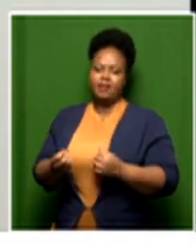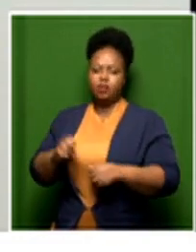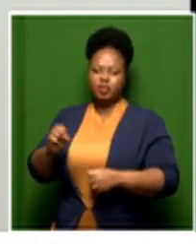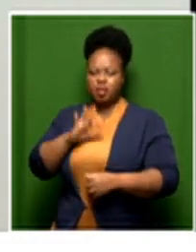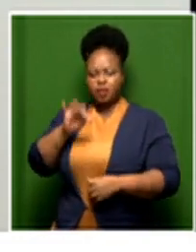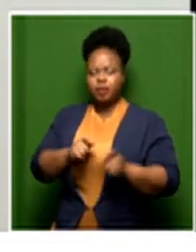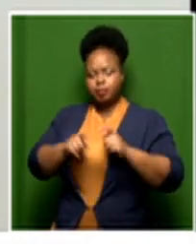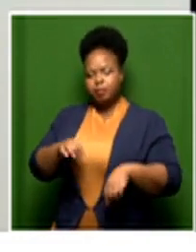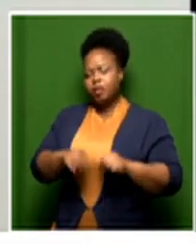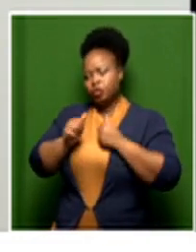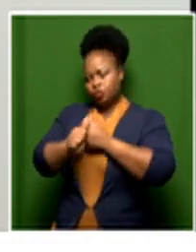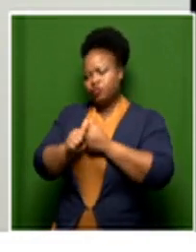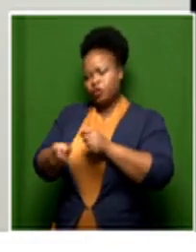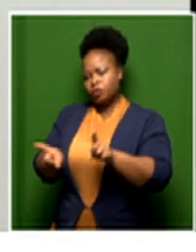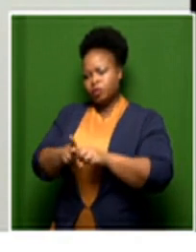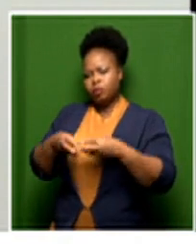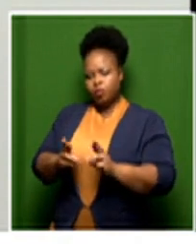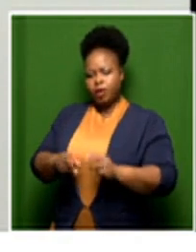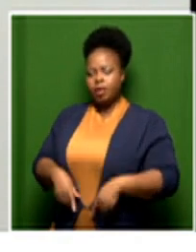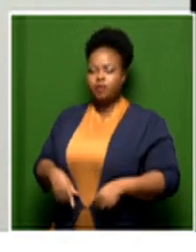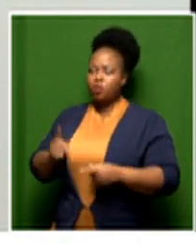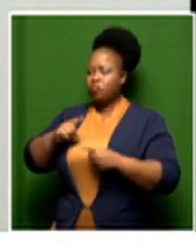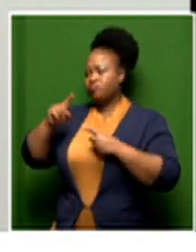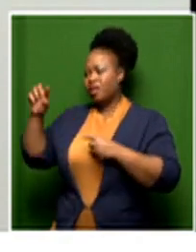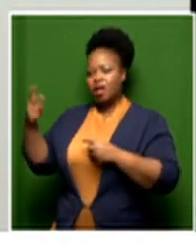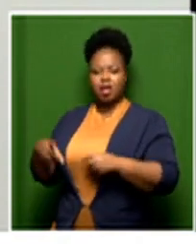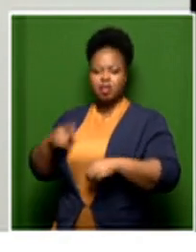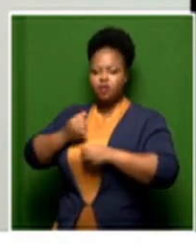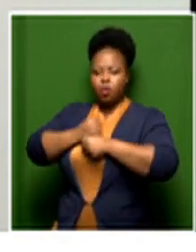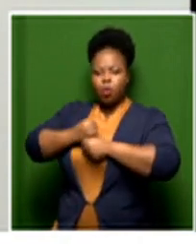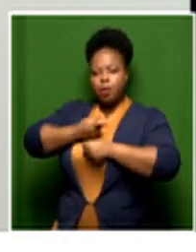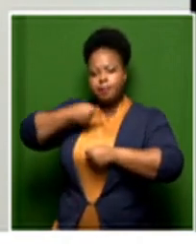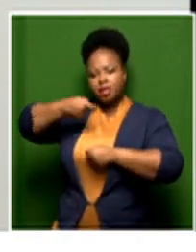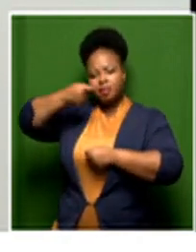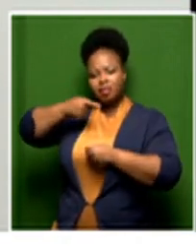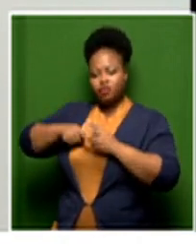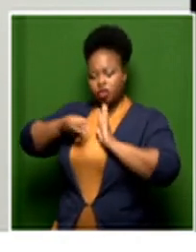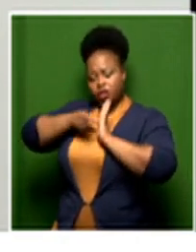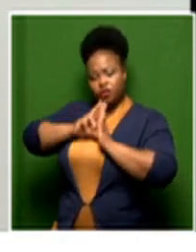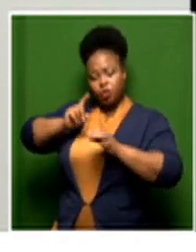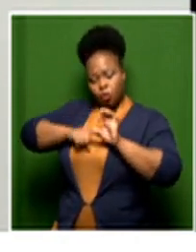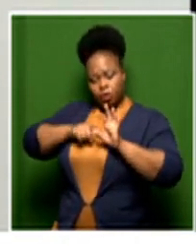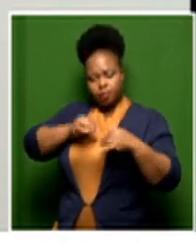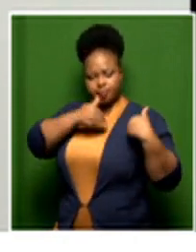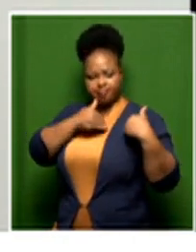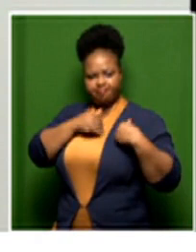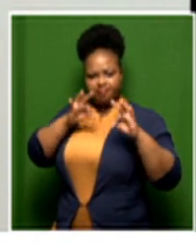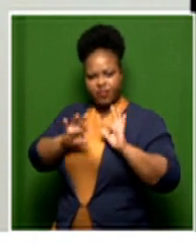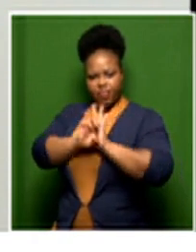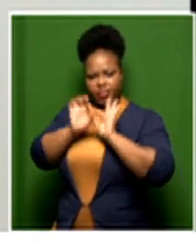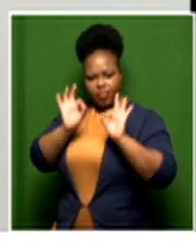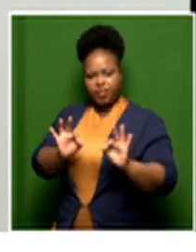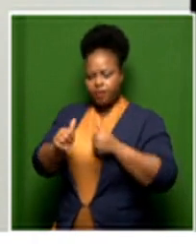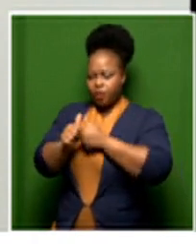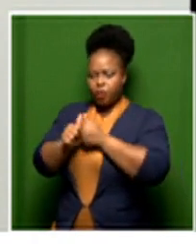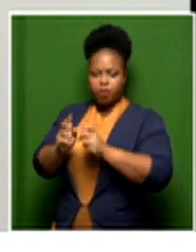market. But it will follow very much the same route that we follow for any other medicines, which is a proper review of quality, safety, efficacy. And